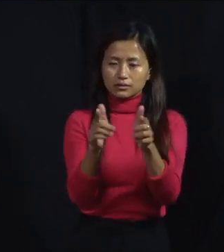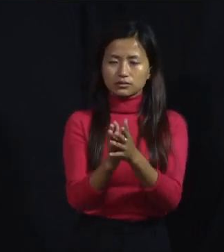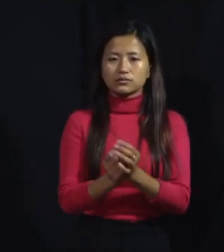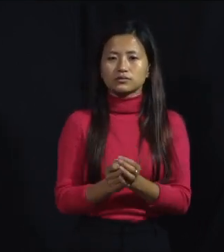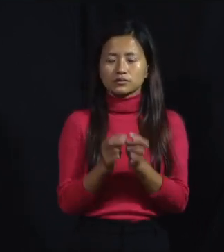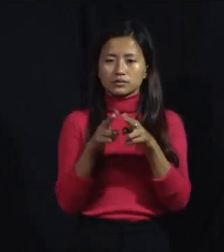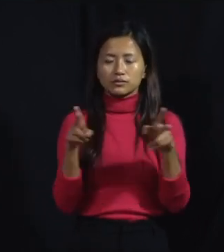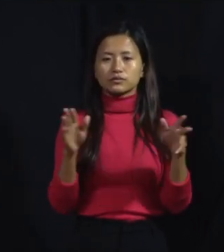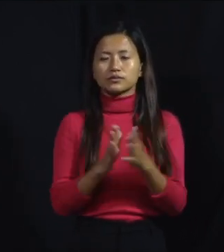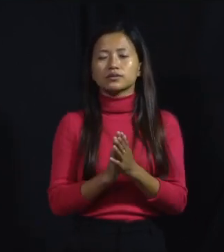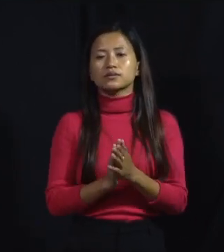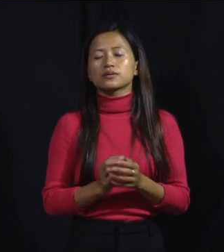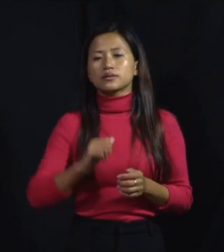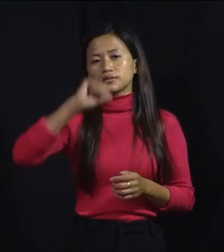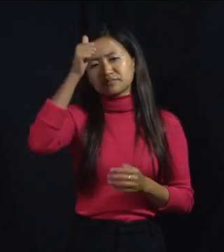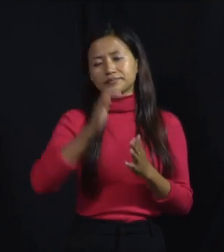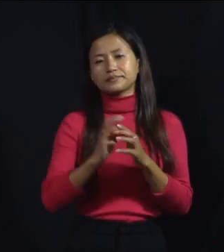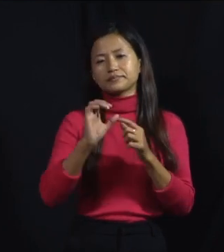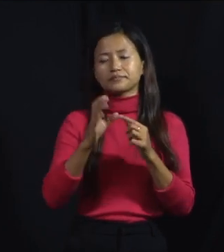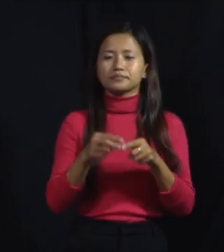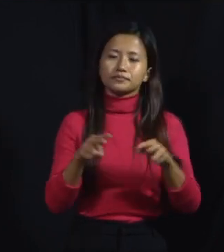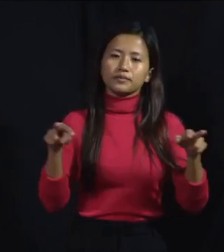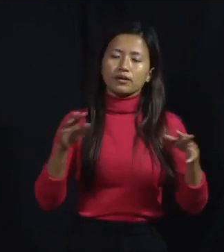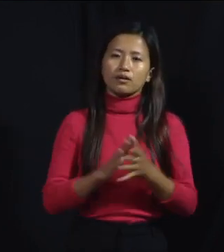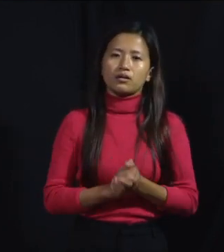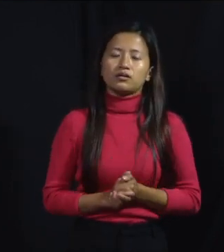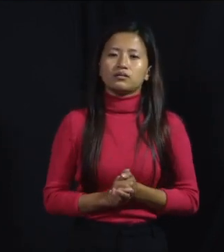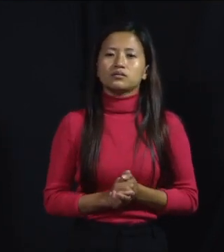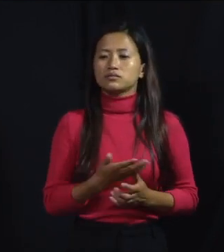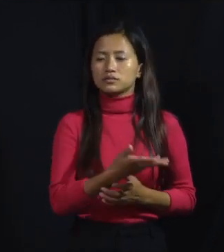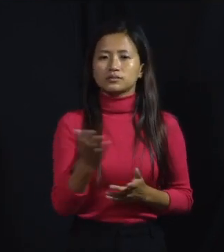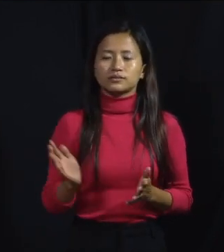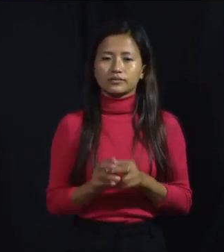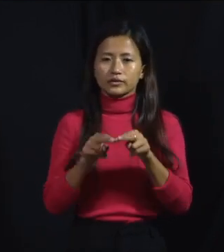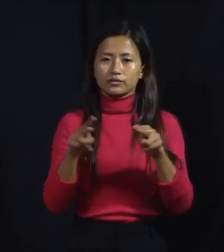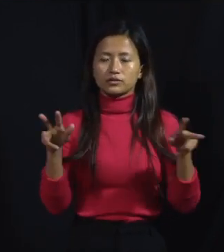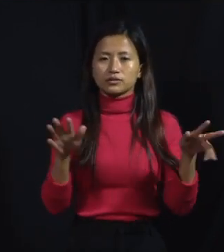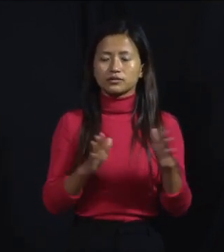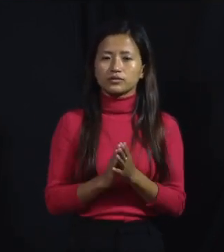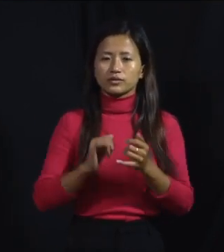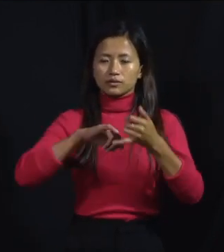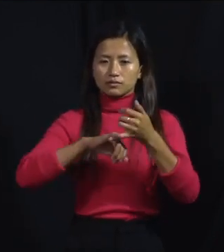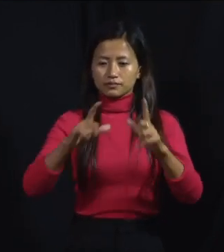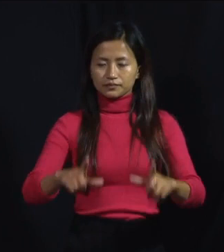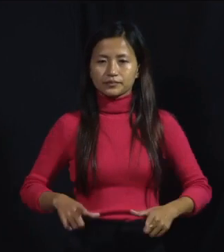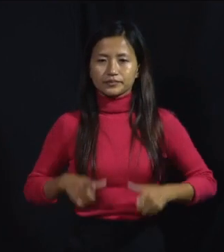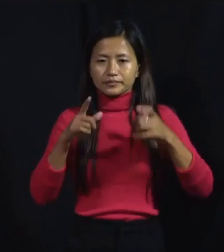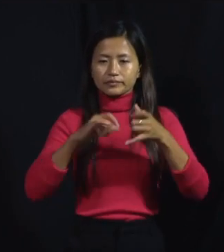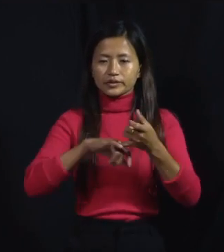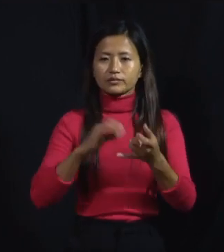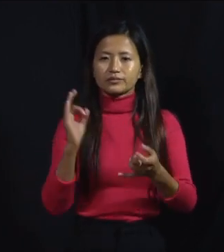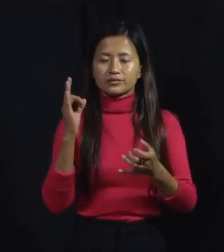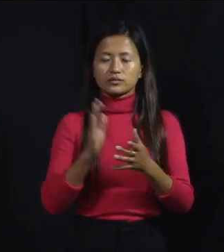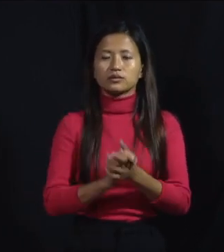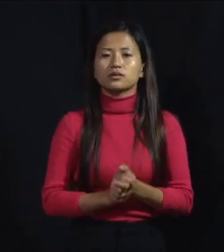Asian culture is different, or maybe the Indian culture is different, right? Because there is differences in the lifestyle or the way that children